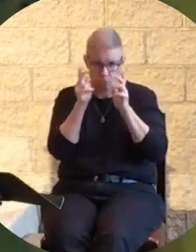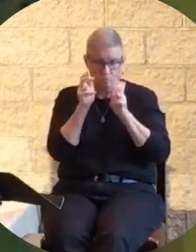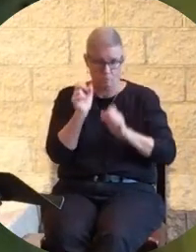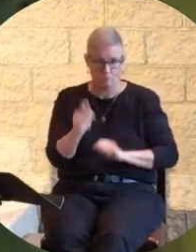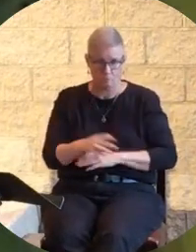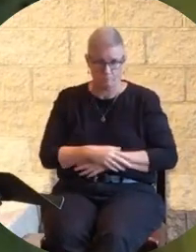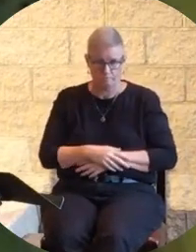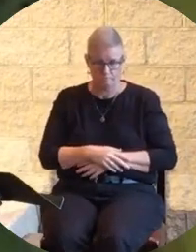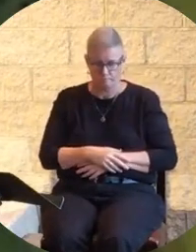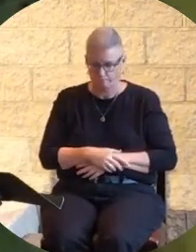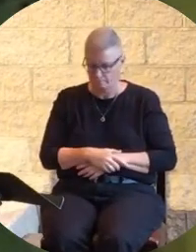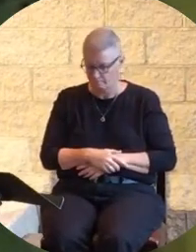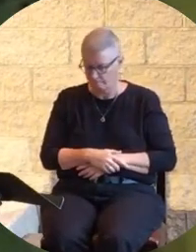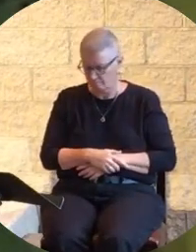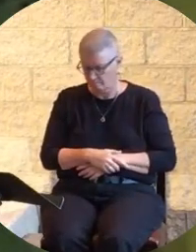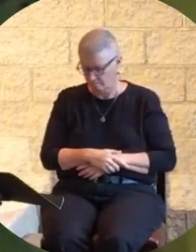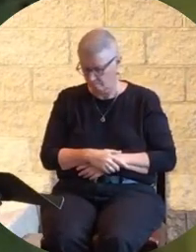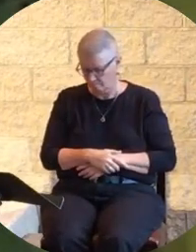as I read.